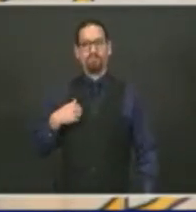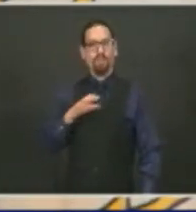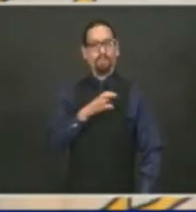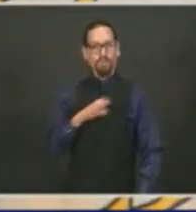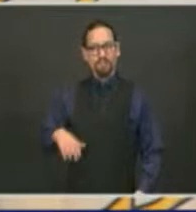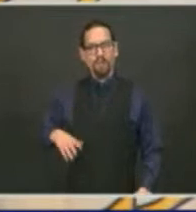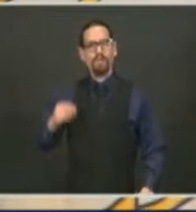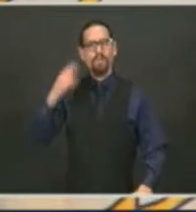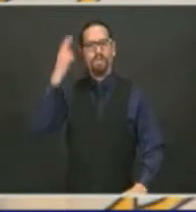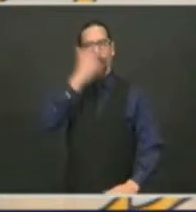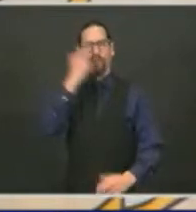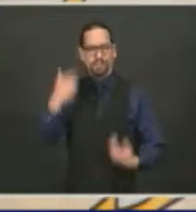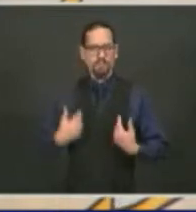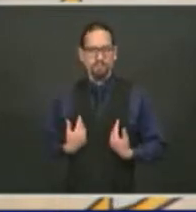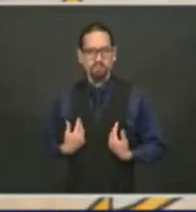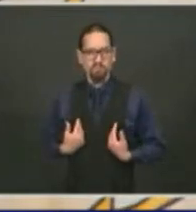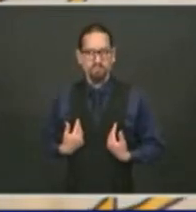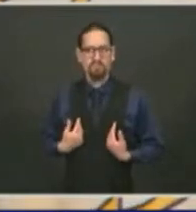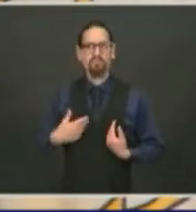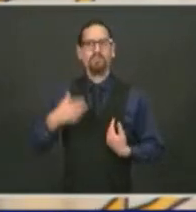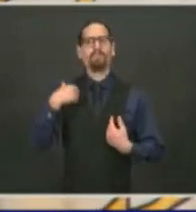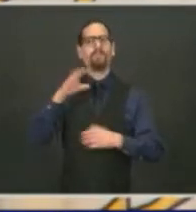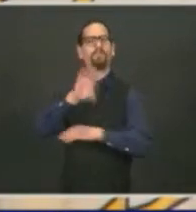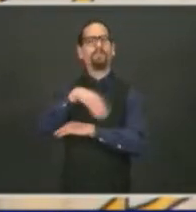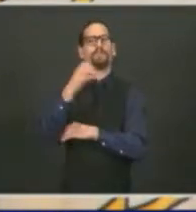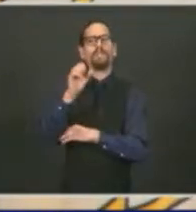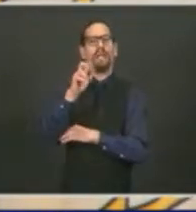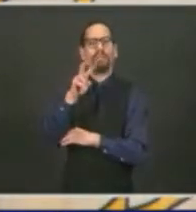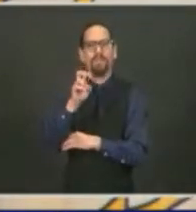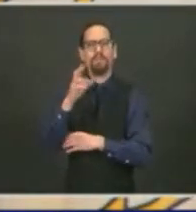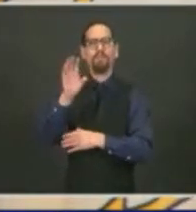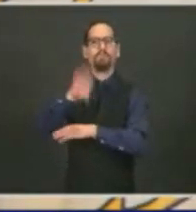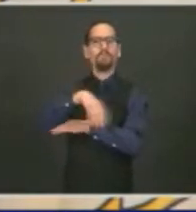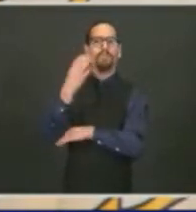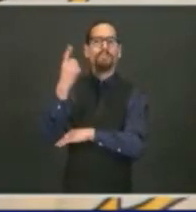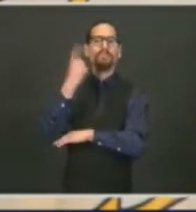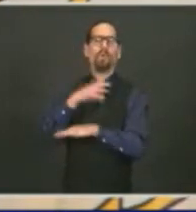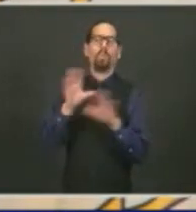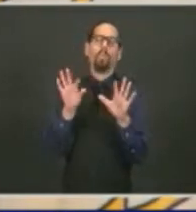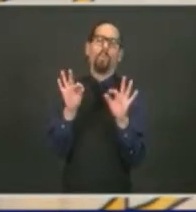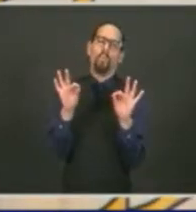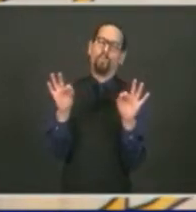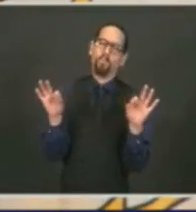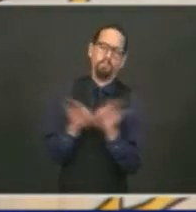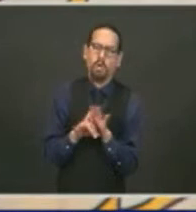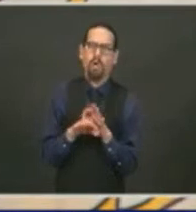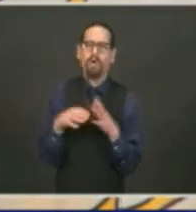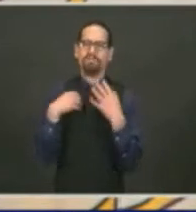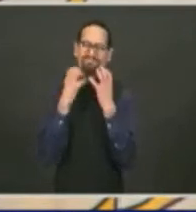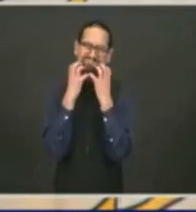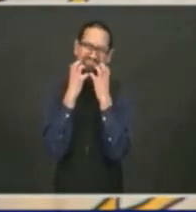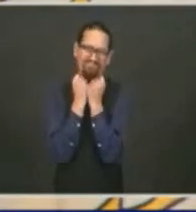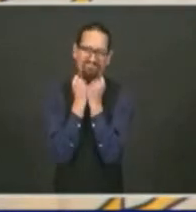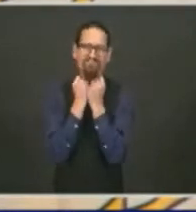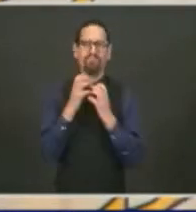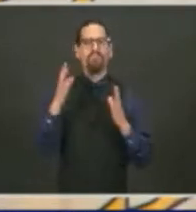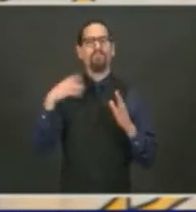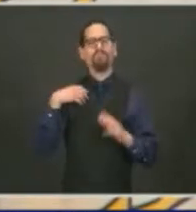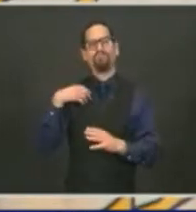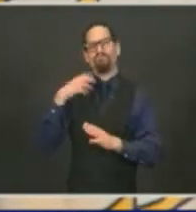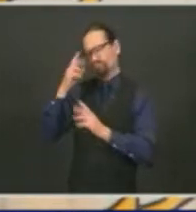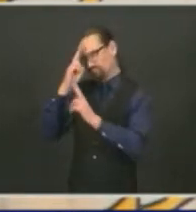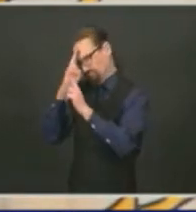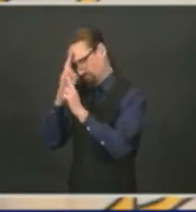the solemnity of Christmas Eve and Christmas Day. I want to recognize the Catholic Church. They have said there will be